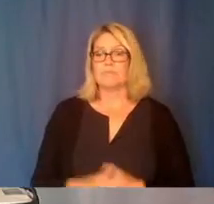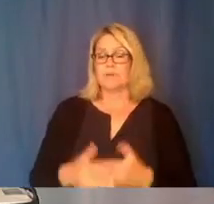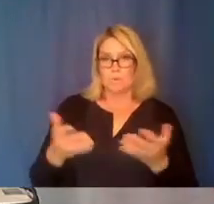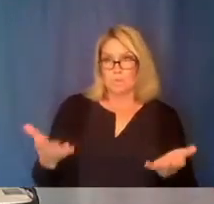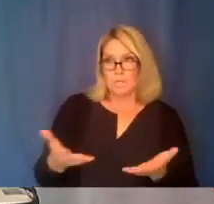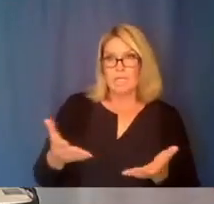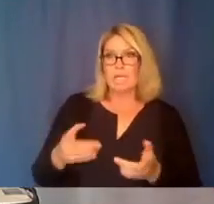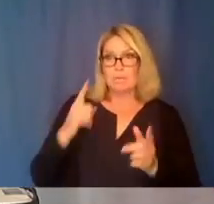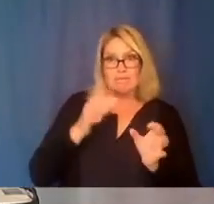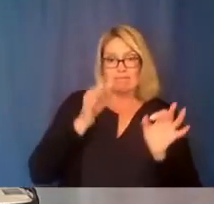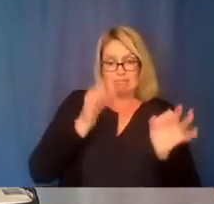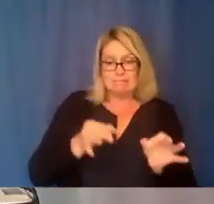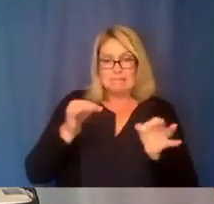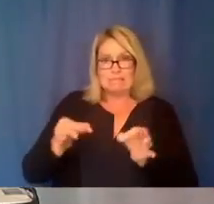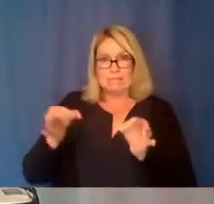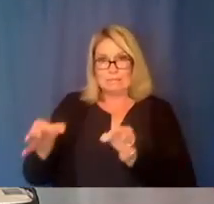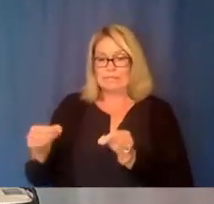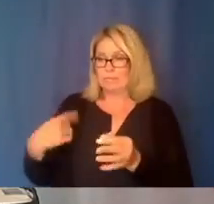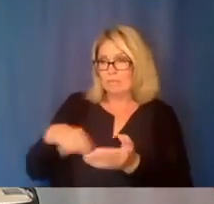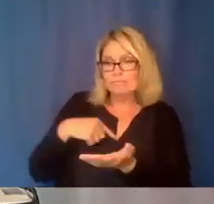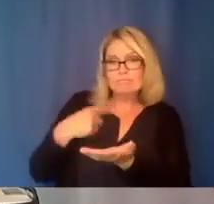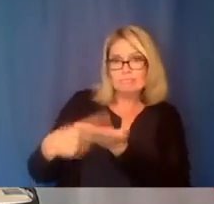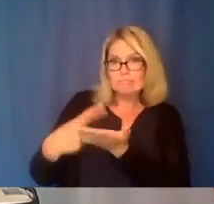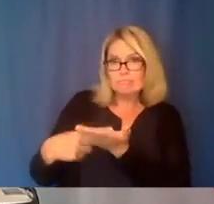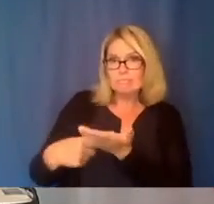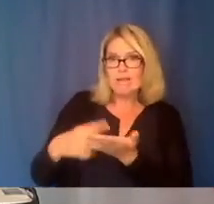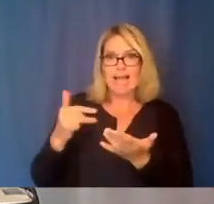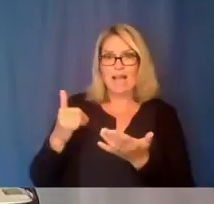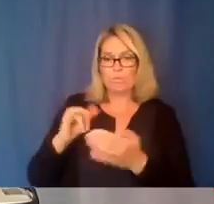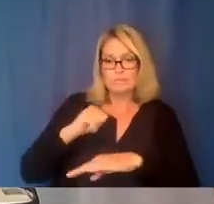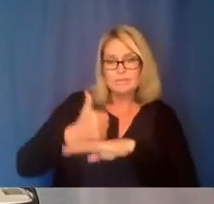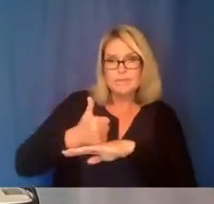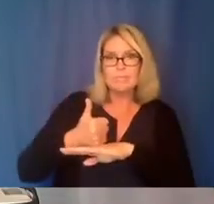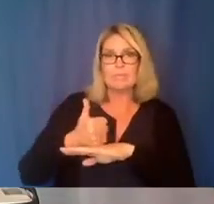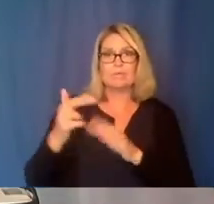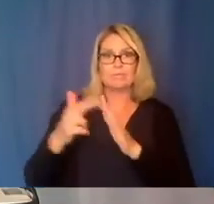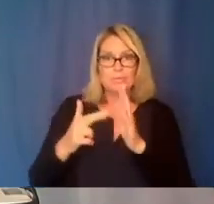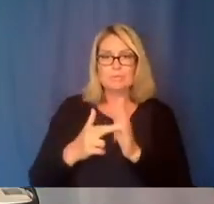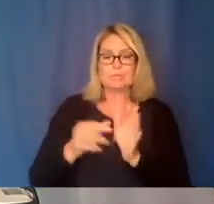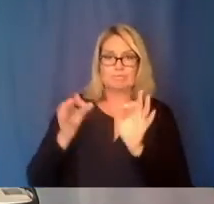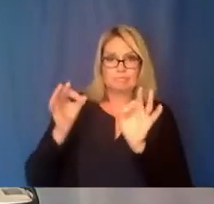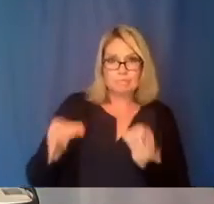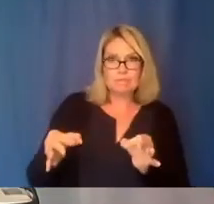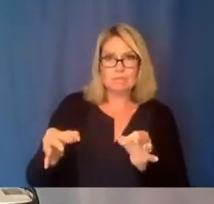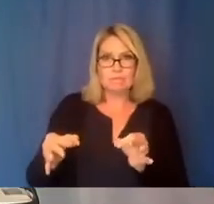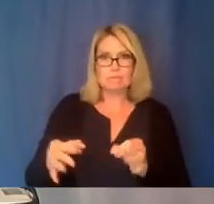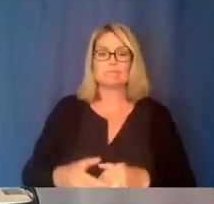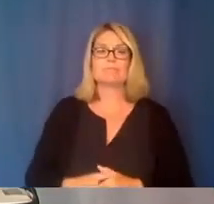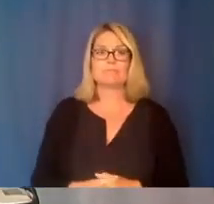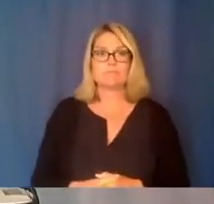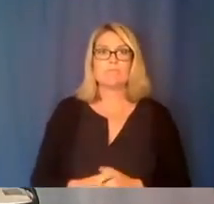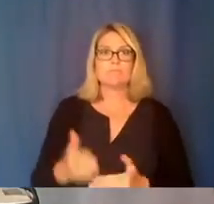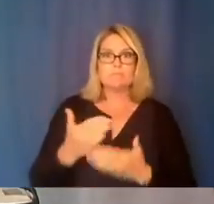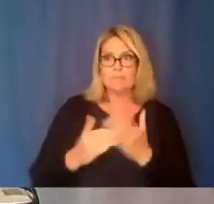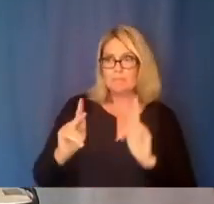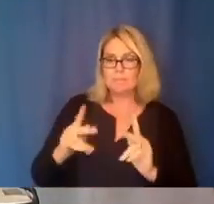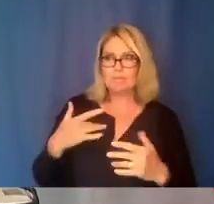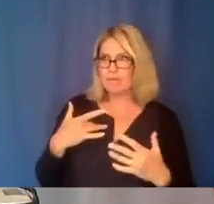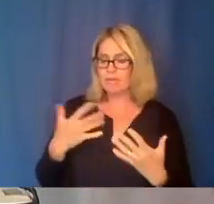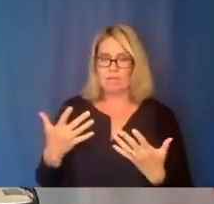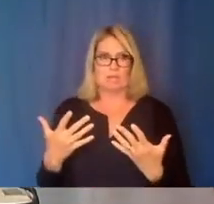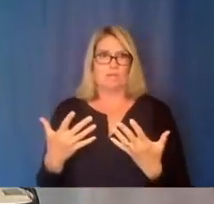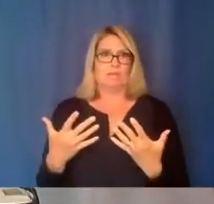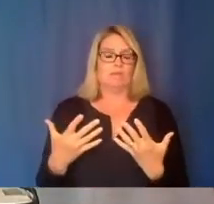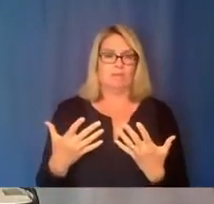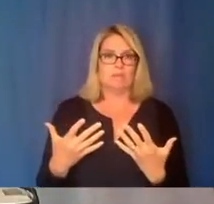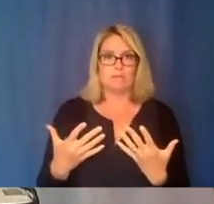when we make these decisions, that they bring with them a certain amount of trepidation for islanders. And in particular, as Dr.